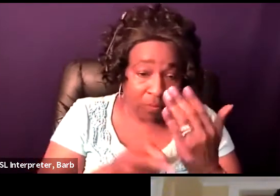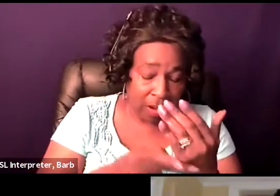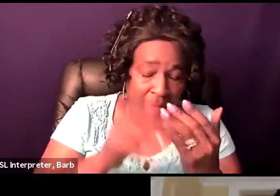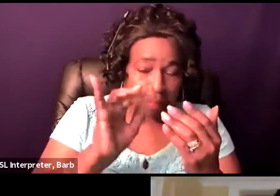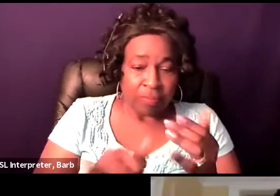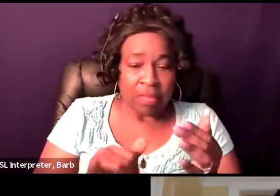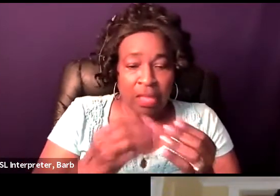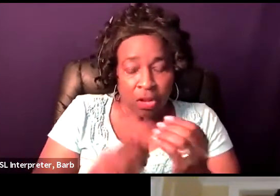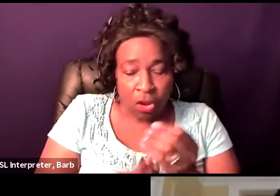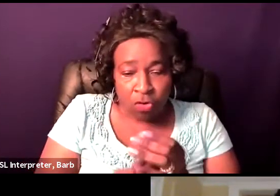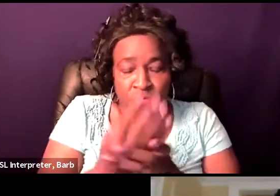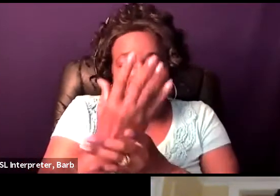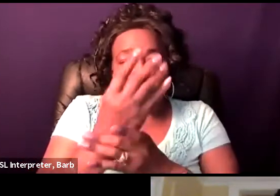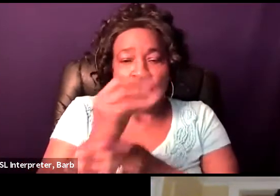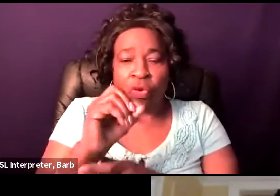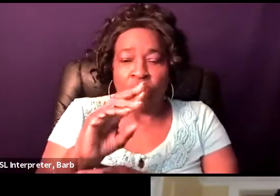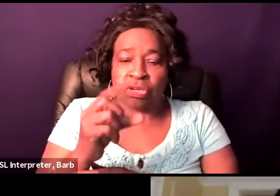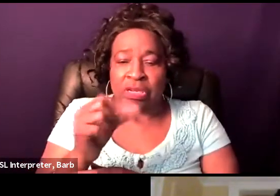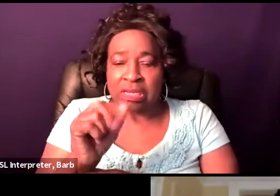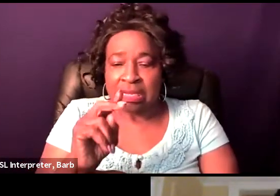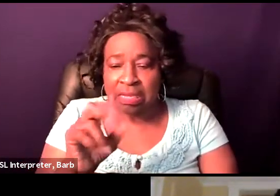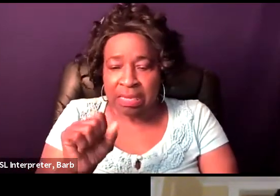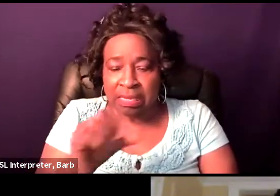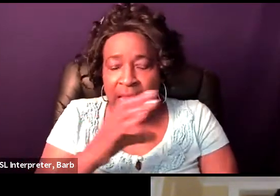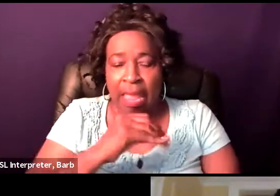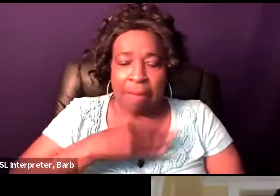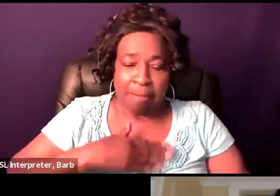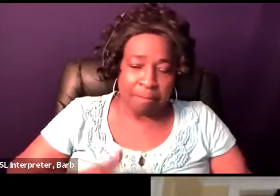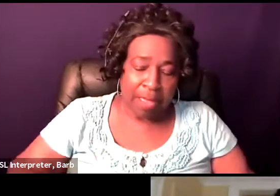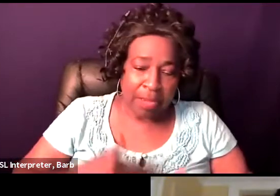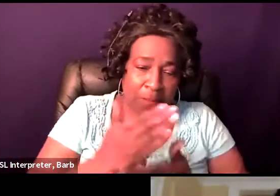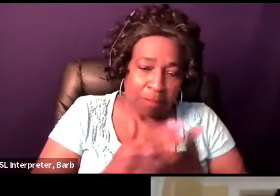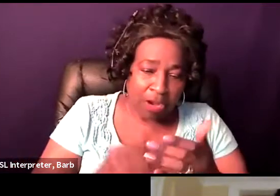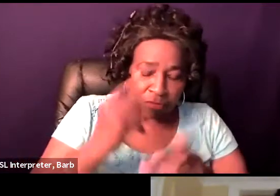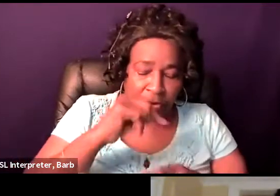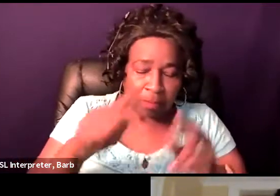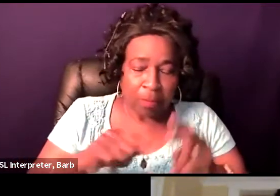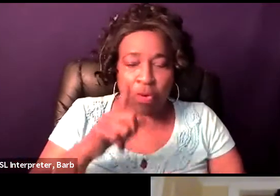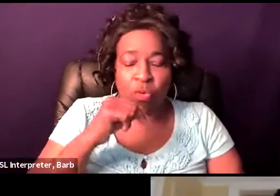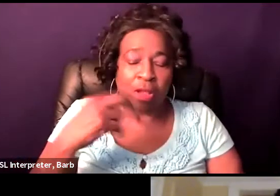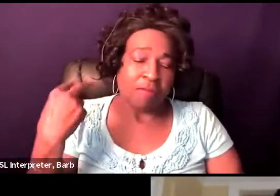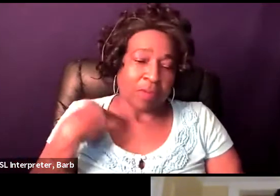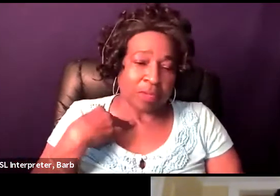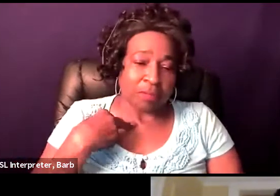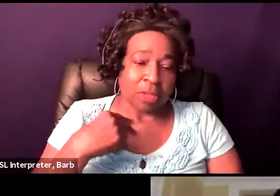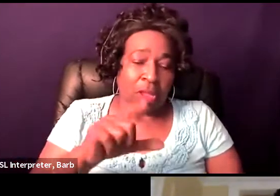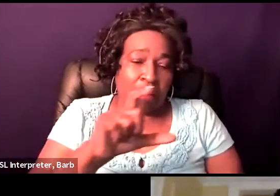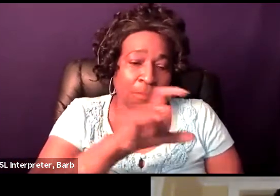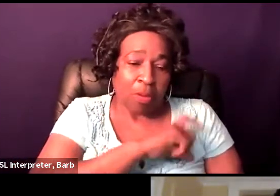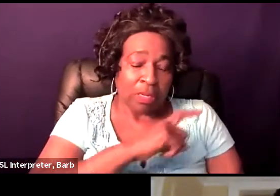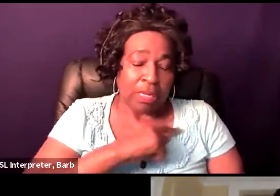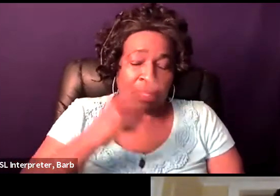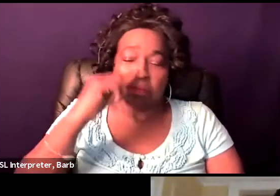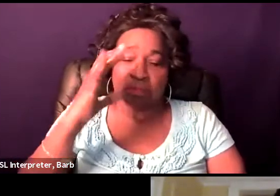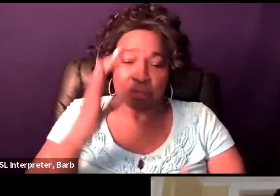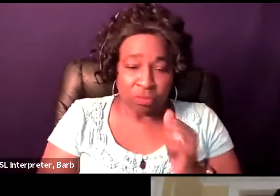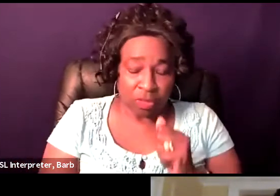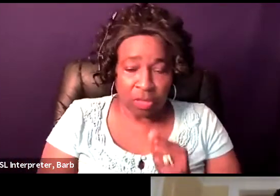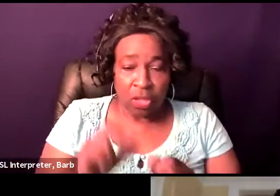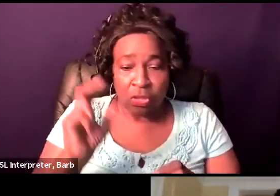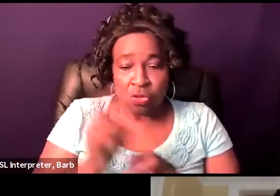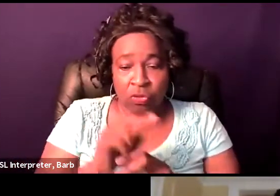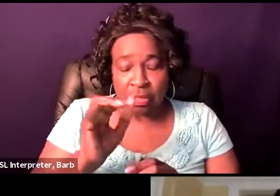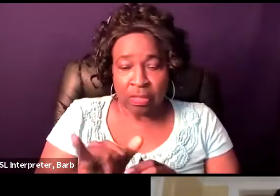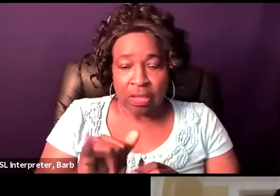growing organs and body parts for people who are victims of police brutality. So using the regenerative